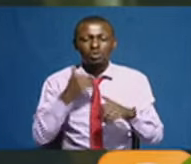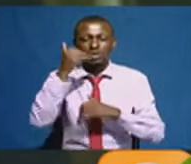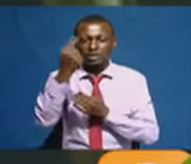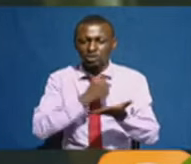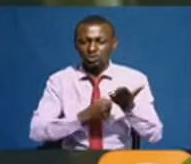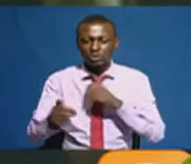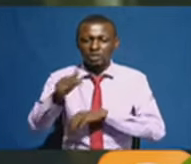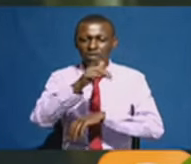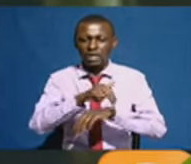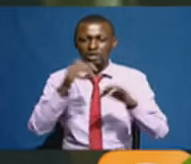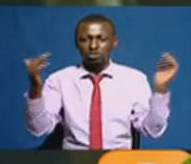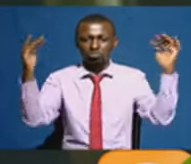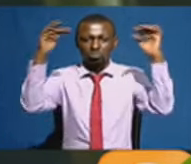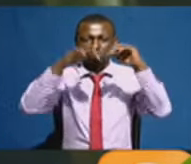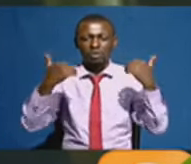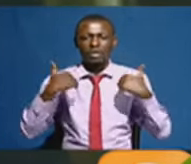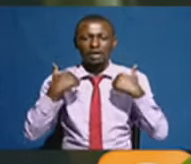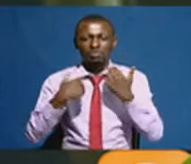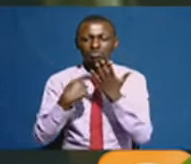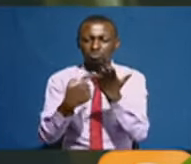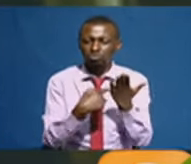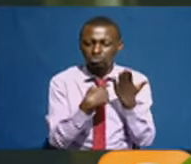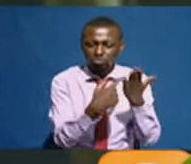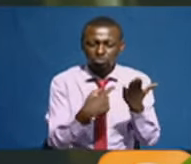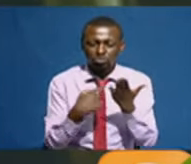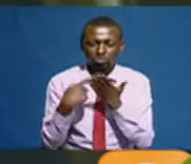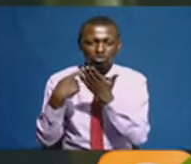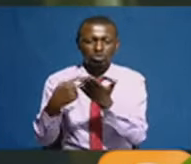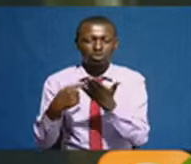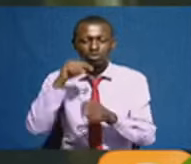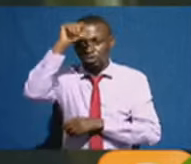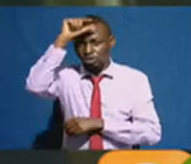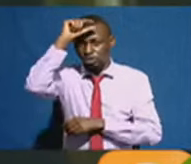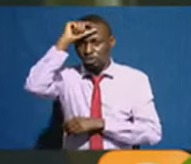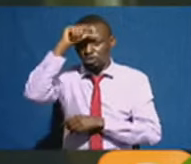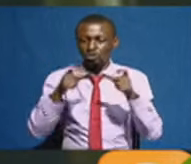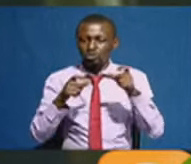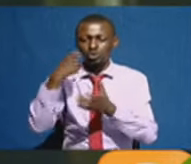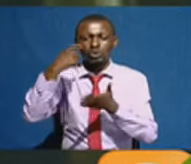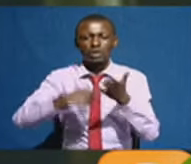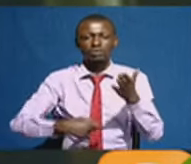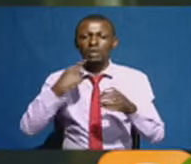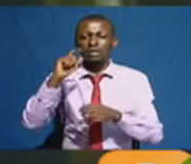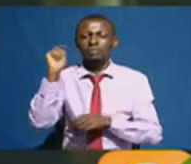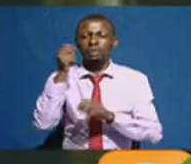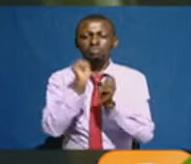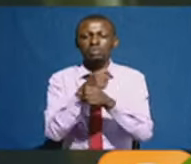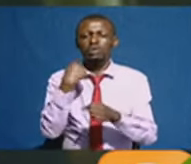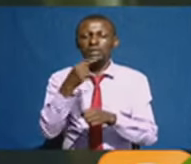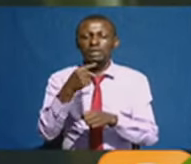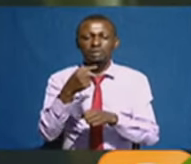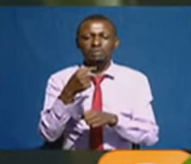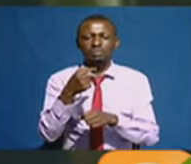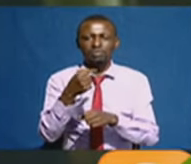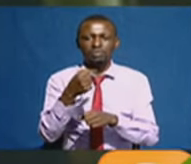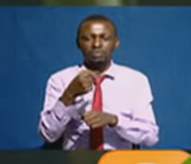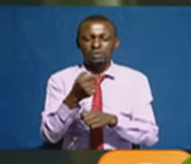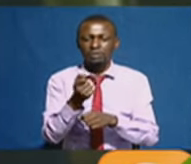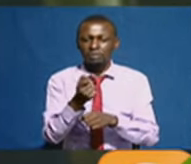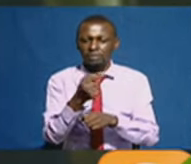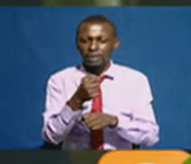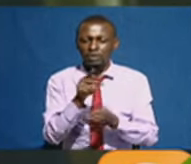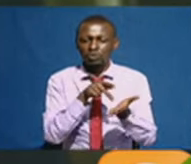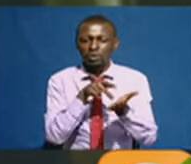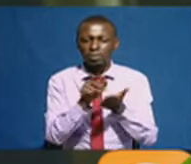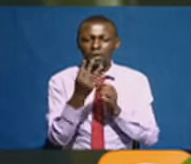can only hope that apart from talking about the cost of running government, because the president came out clear and said that the wage bill is 47% of our revenues, which is